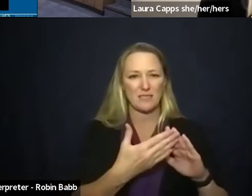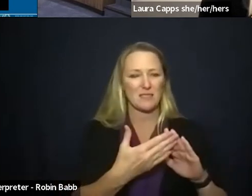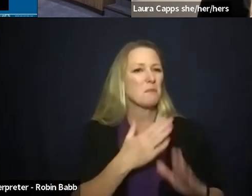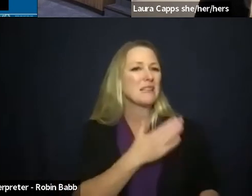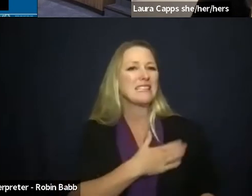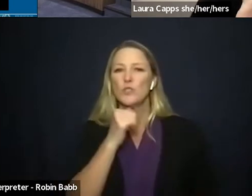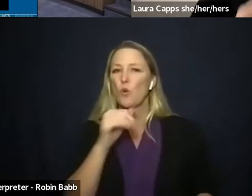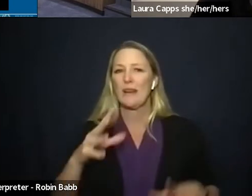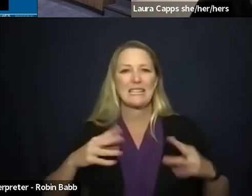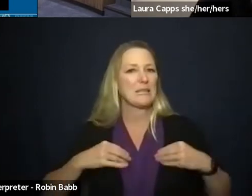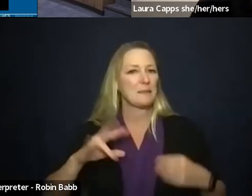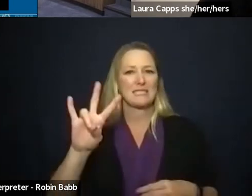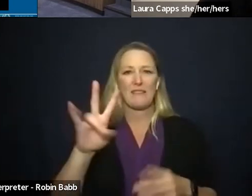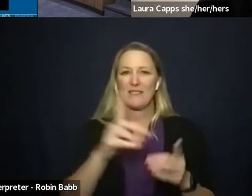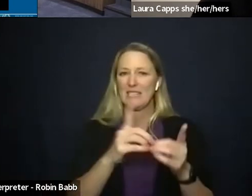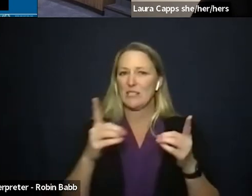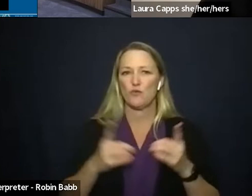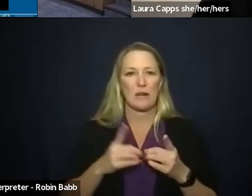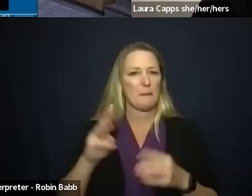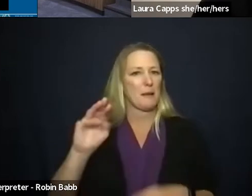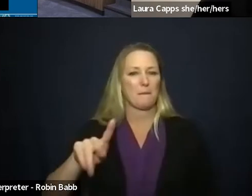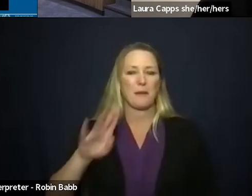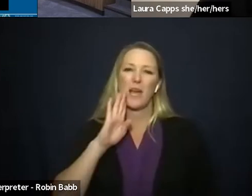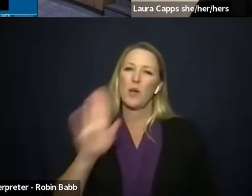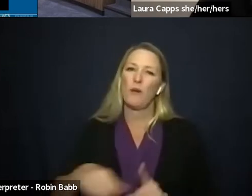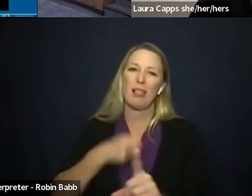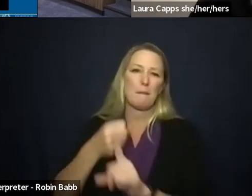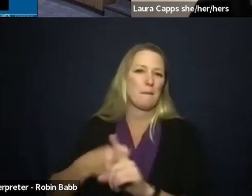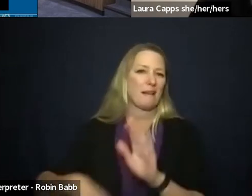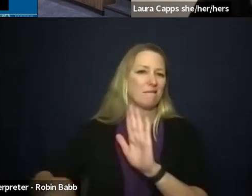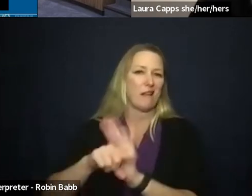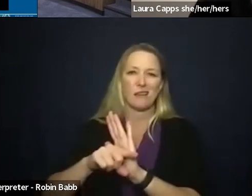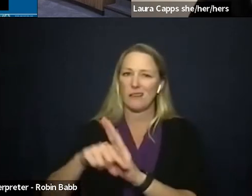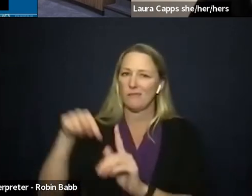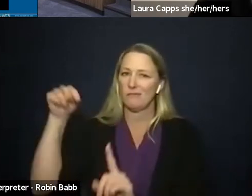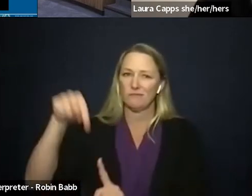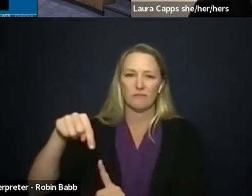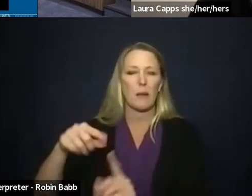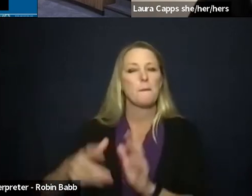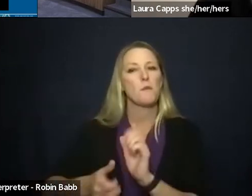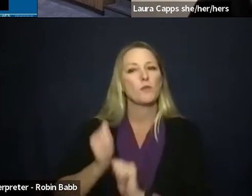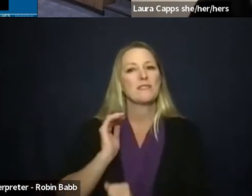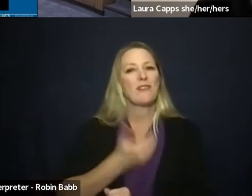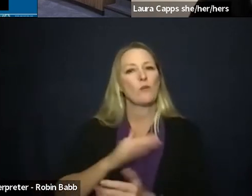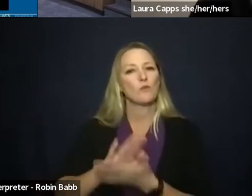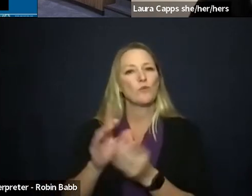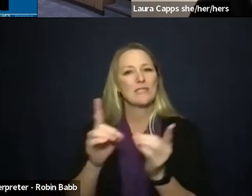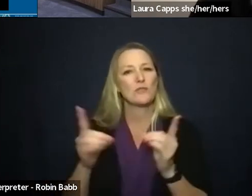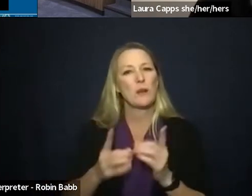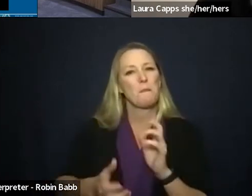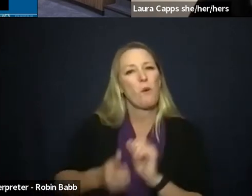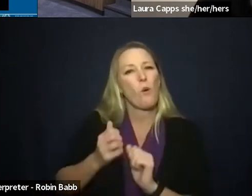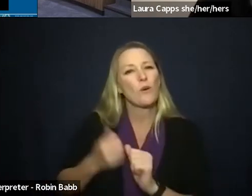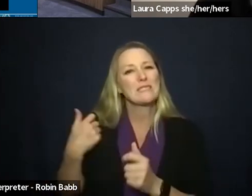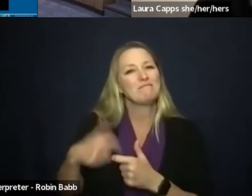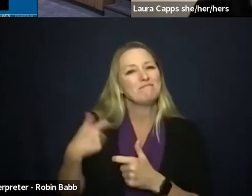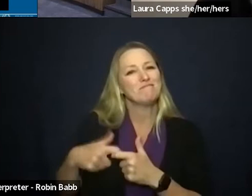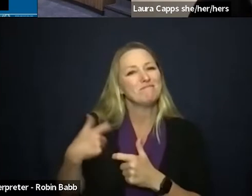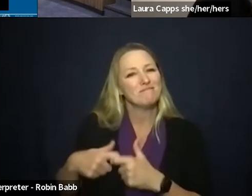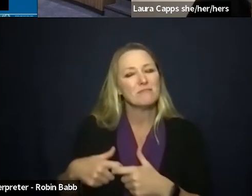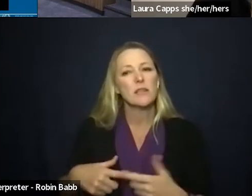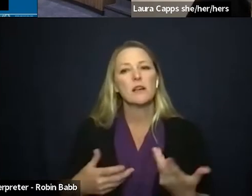a seventh district map would have a negative impact on a school district that is majority latinx the needs of our bipod youth are not going to be